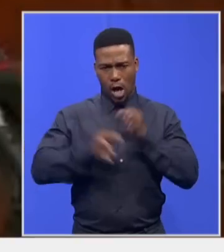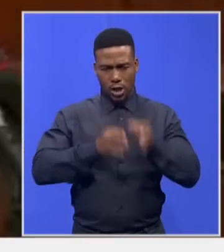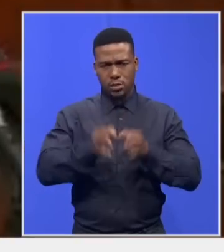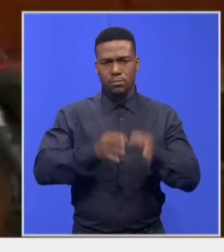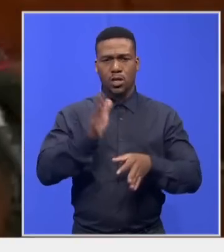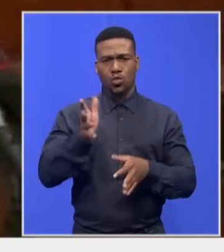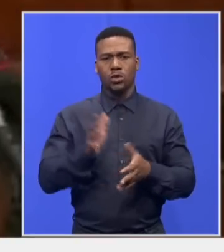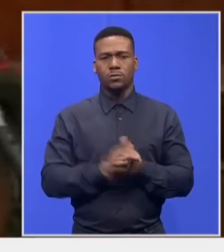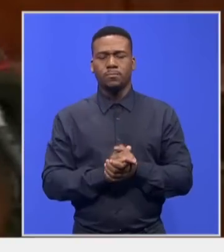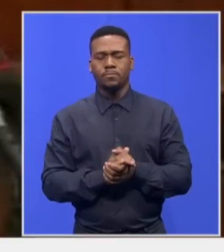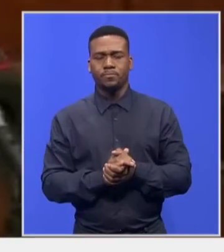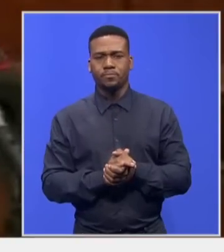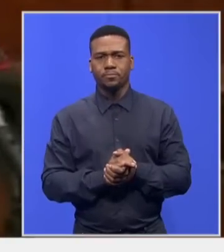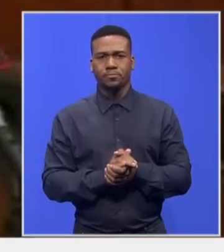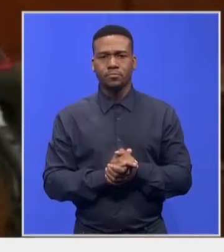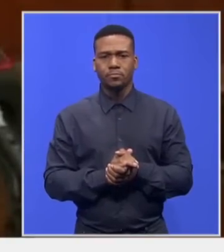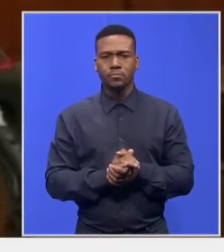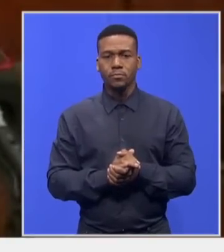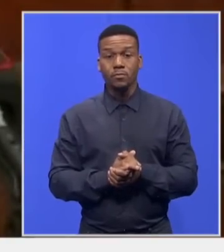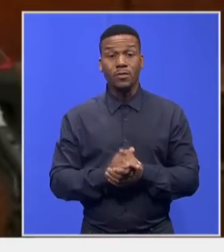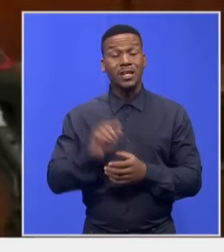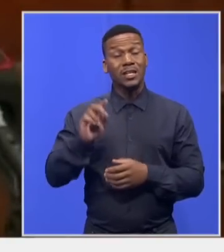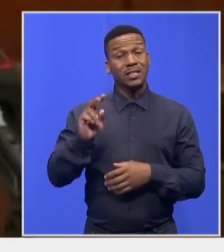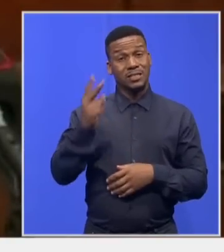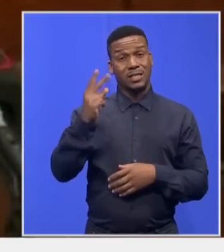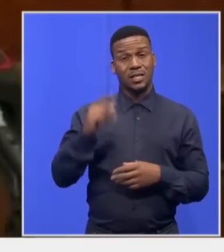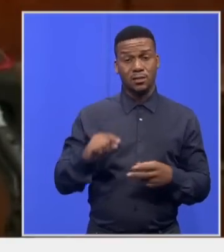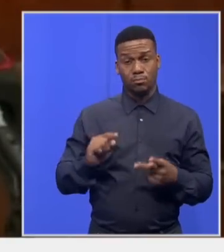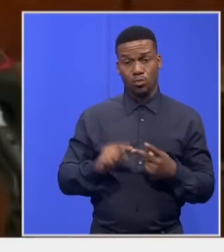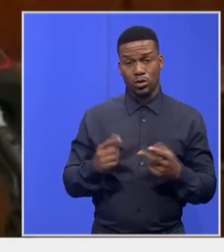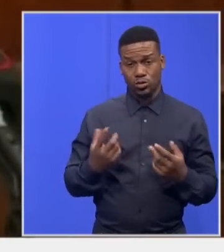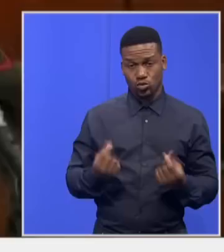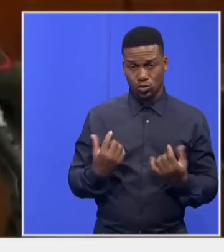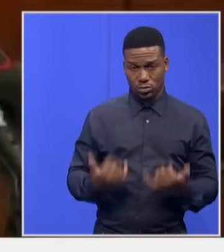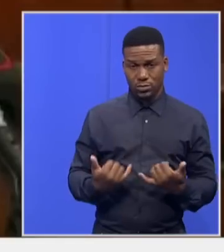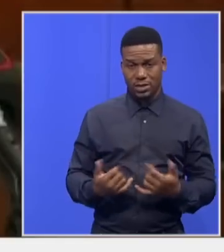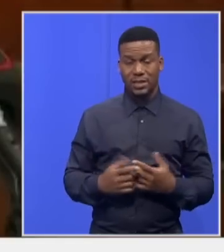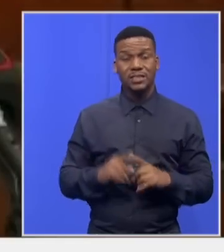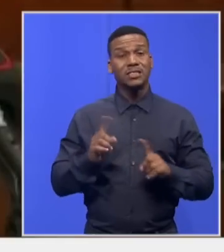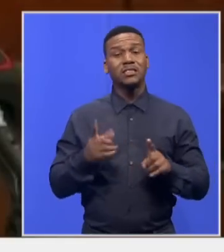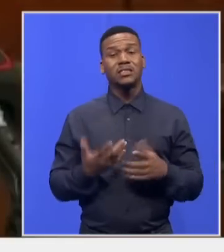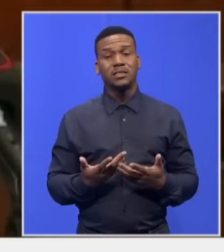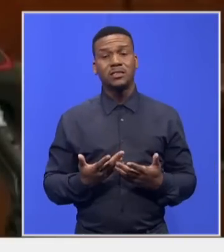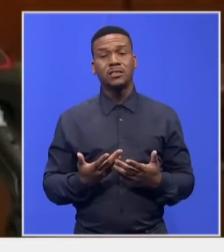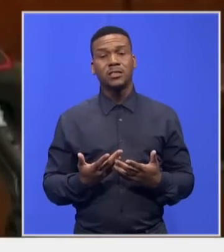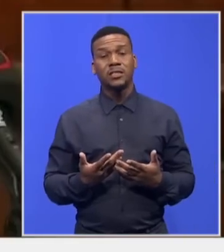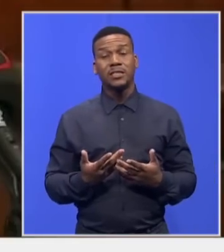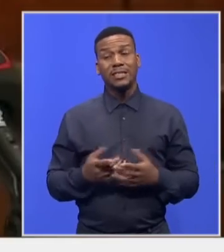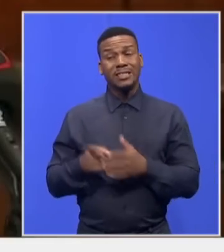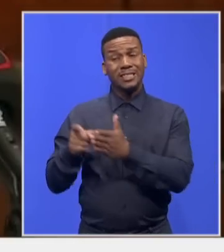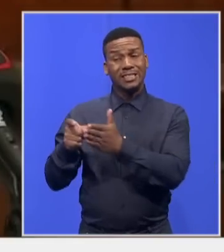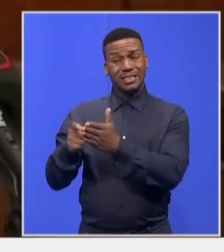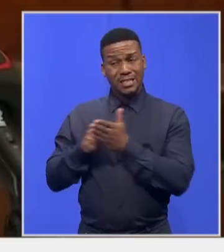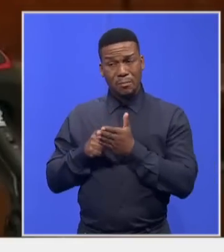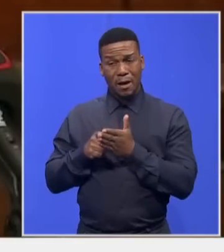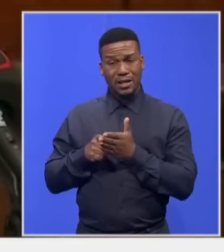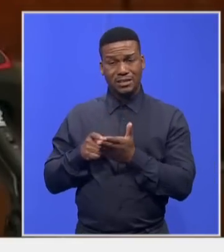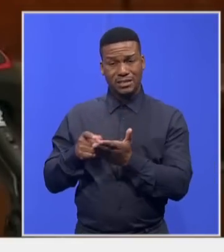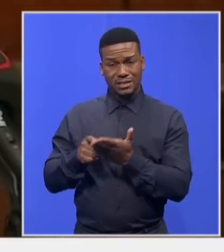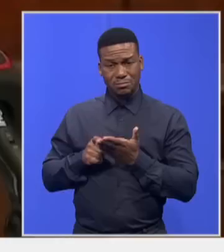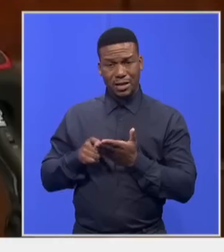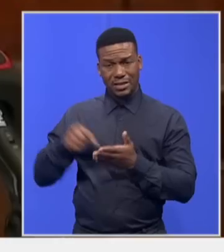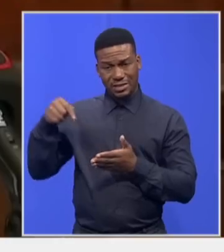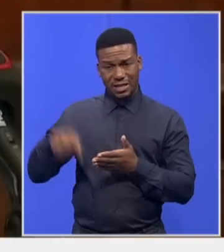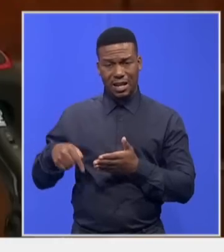are. And then the second point to be made is around the configuration of demand in the country. So we